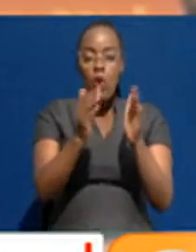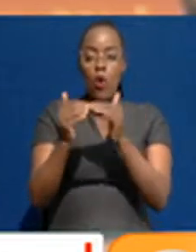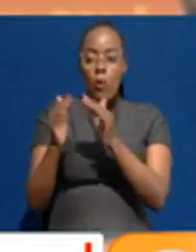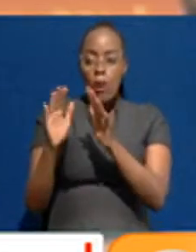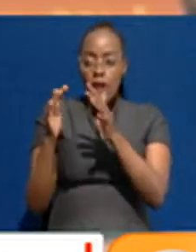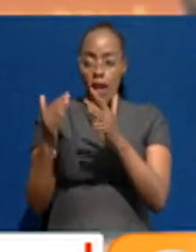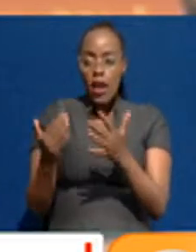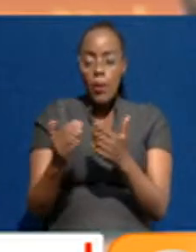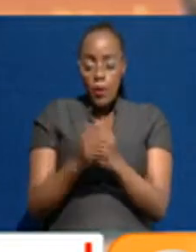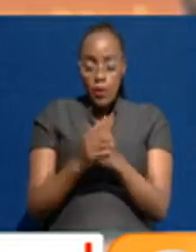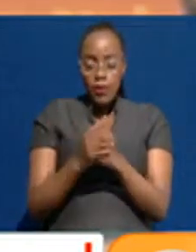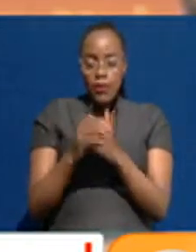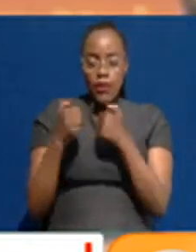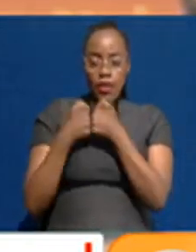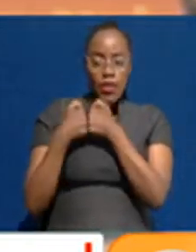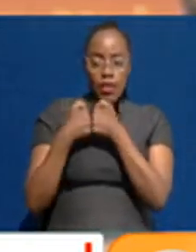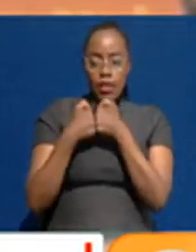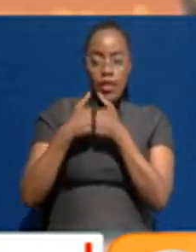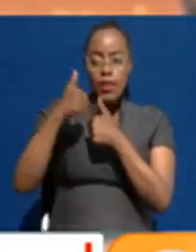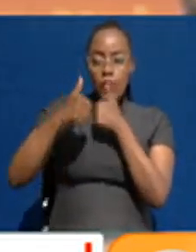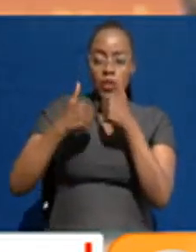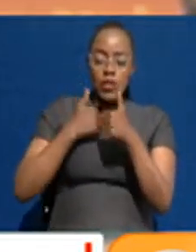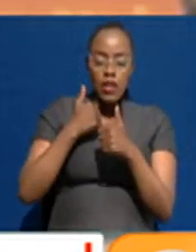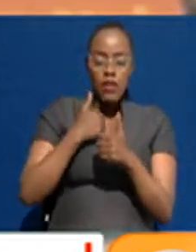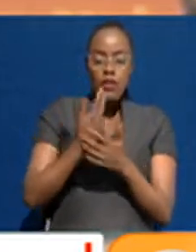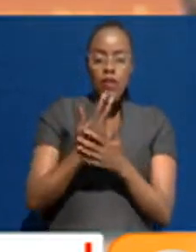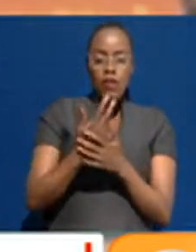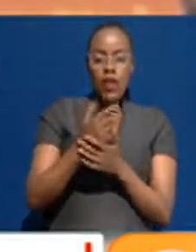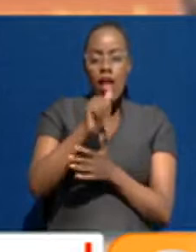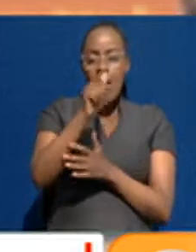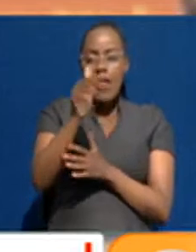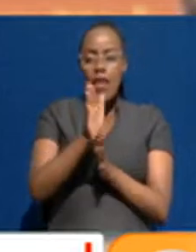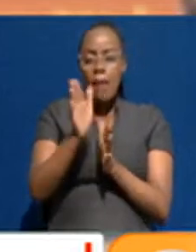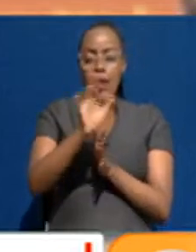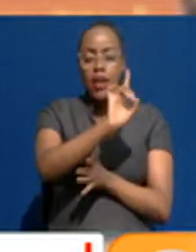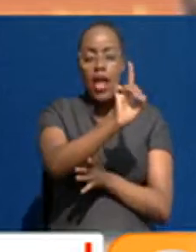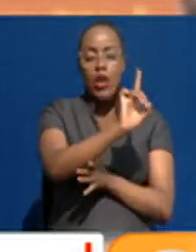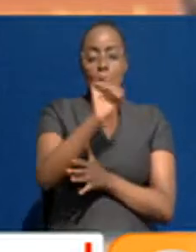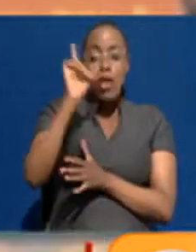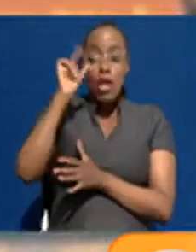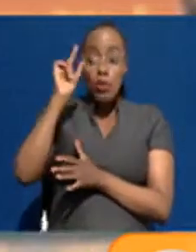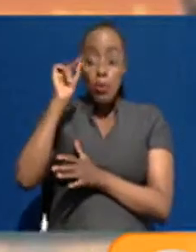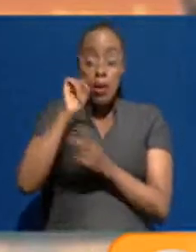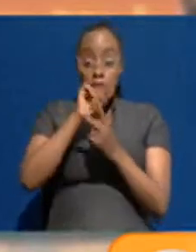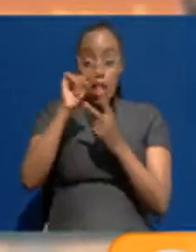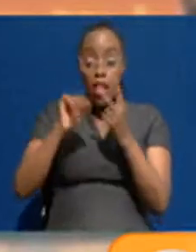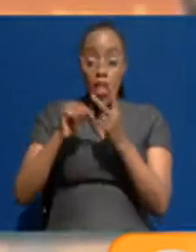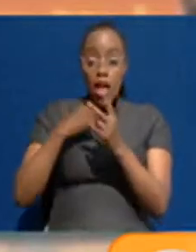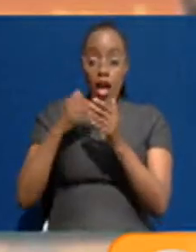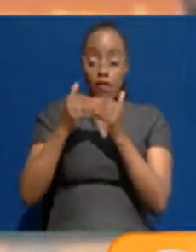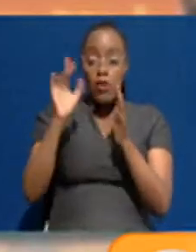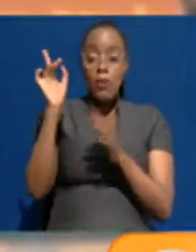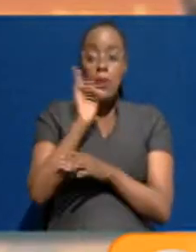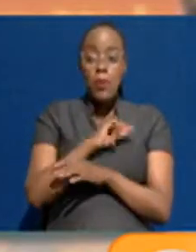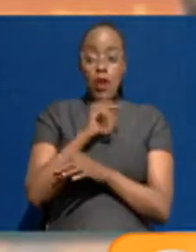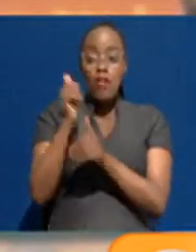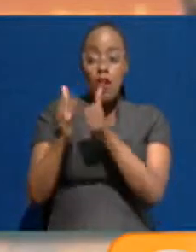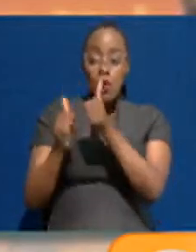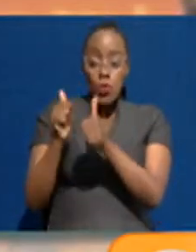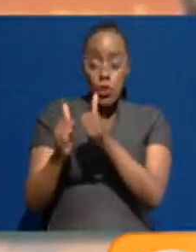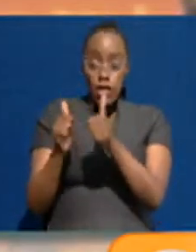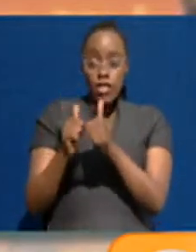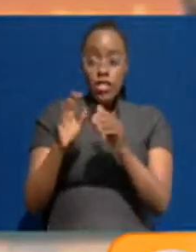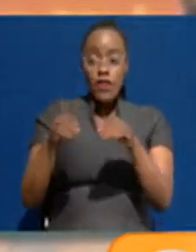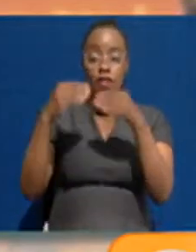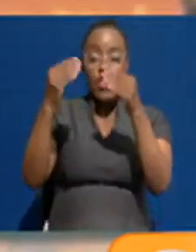terms of channels, we've opened two new branches in Nairobi and Mombasa in the recent past, which